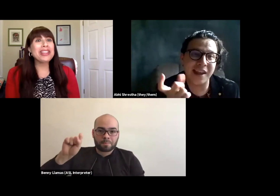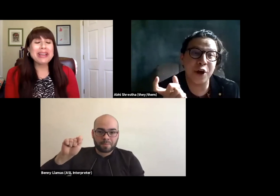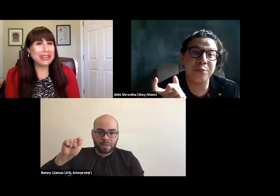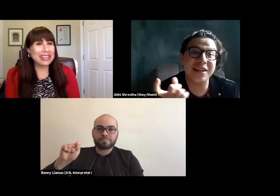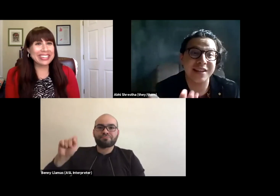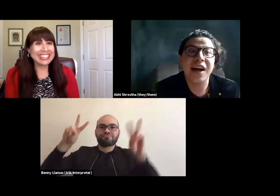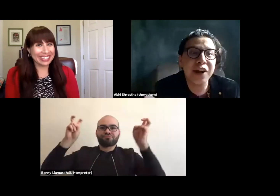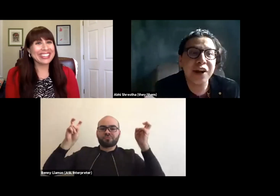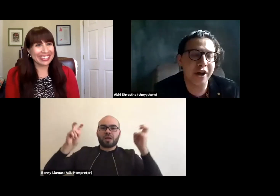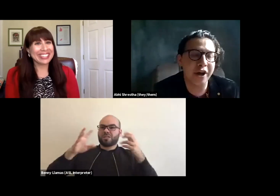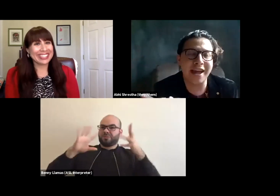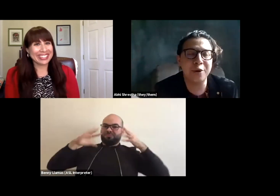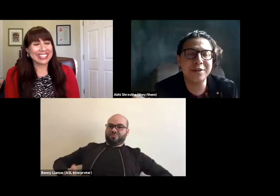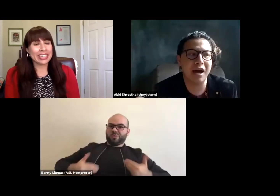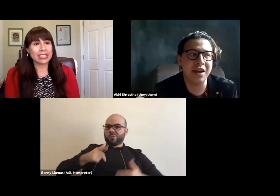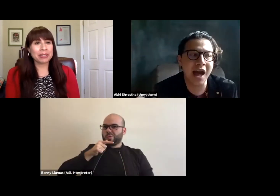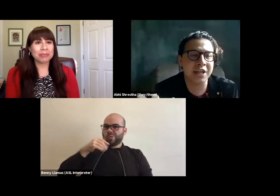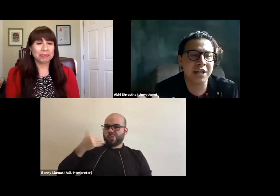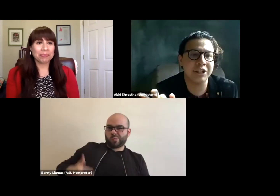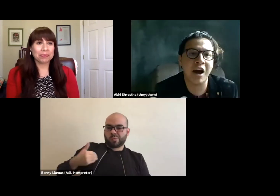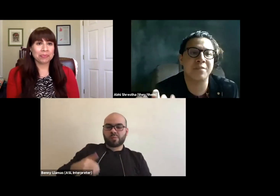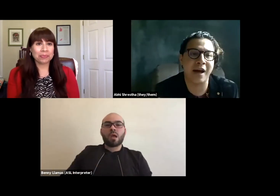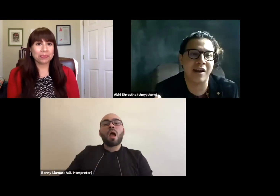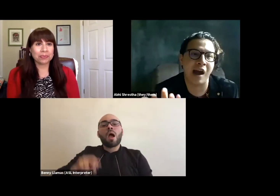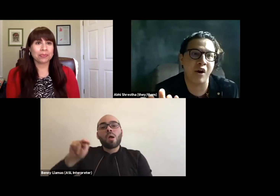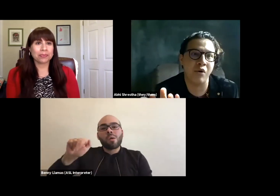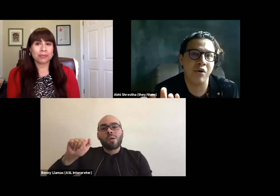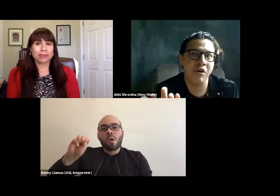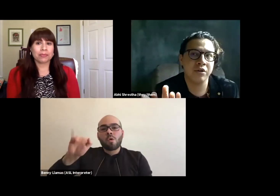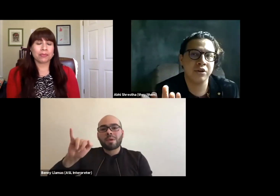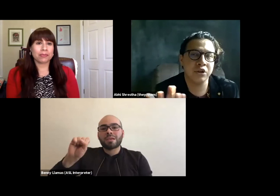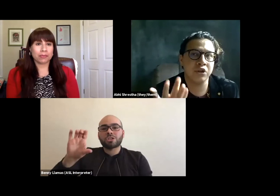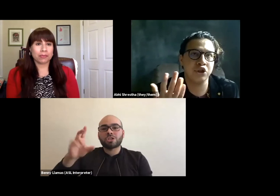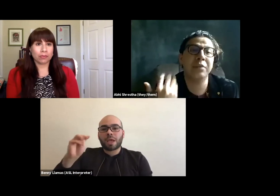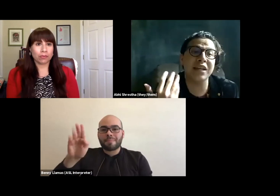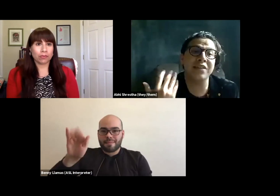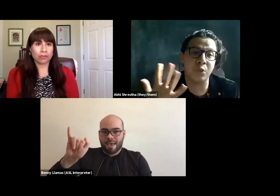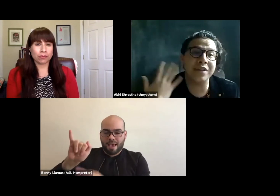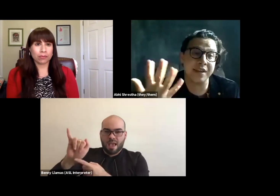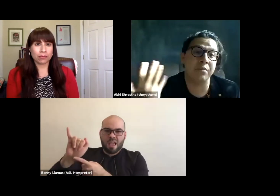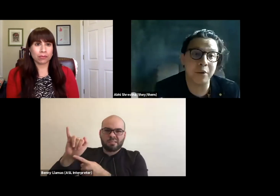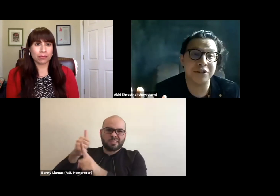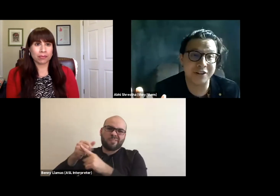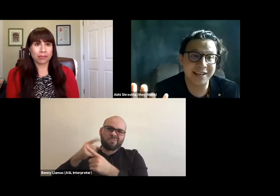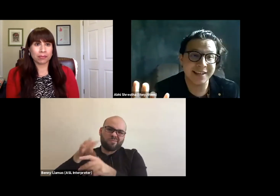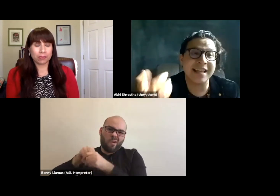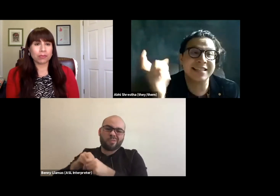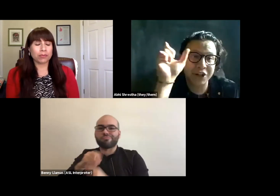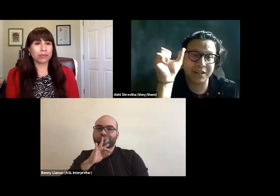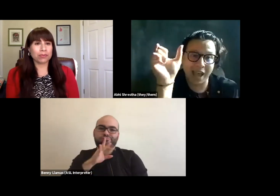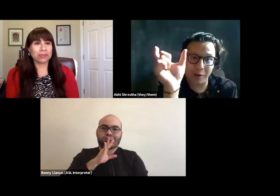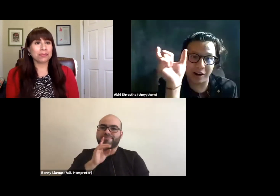love that one. I know, Naomi Shihab Nye, she talks about how she believes that we think in poetry.